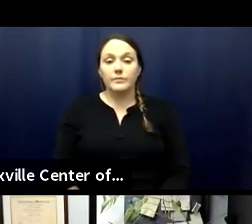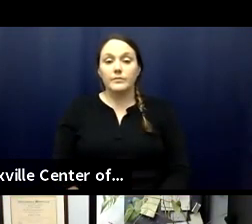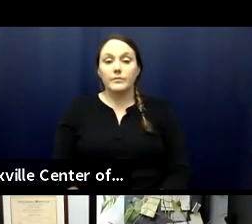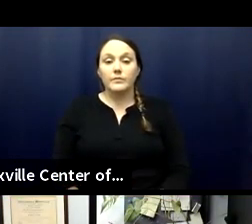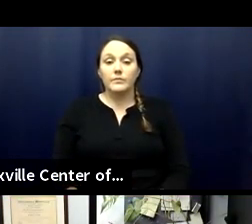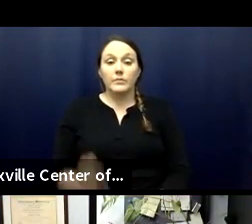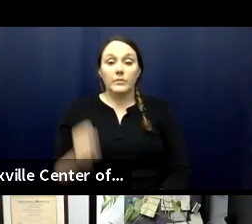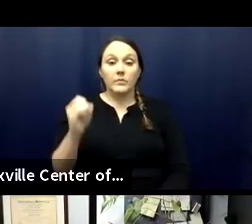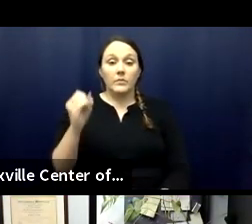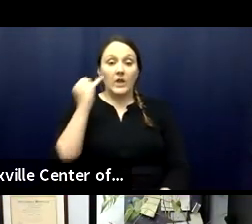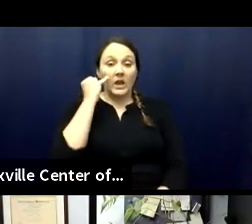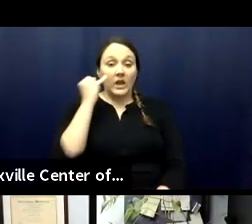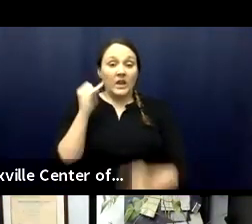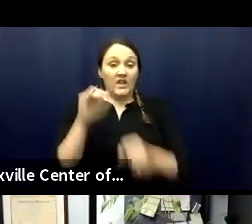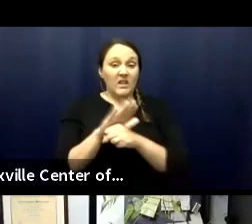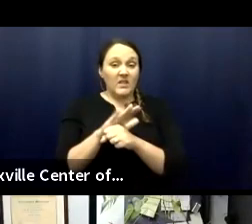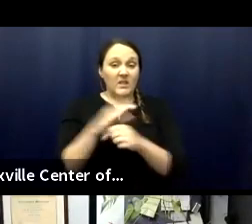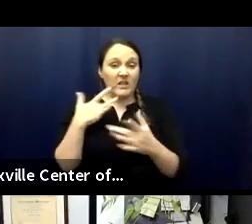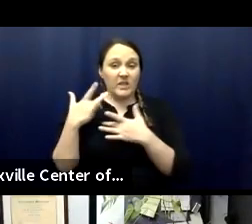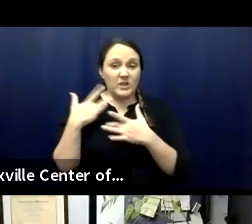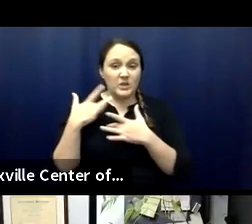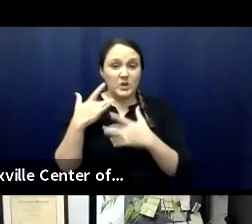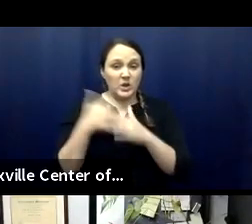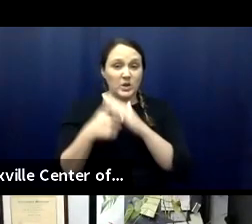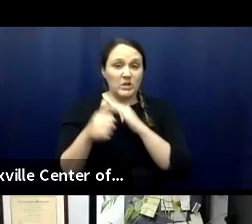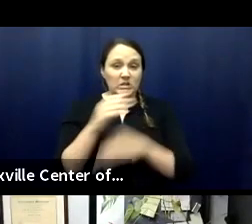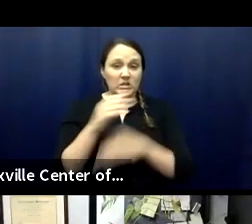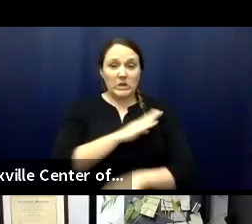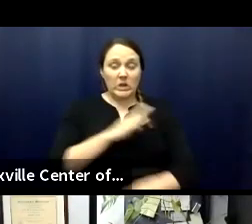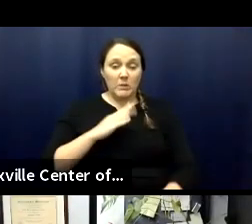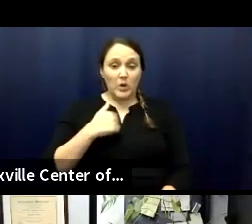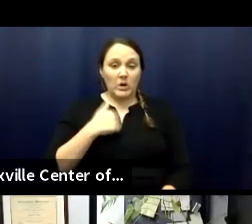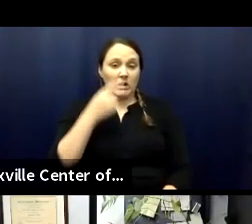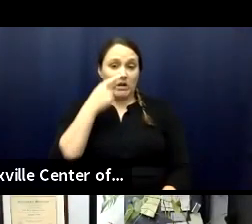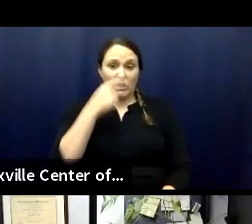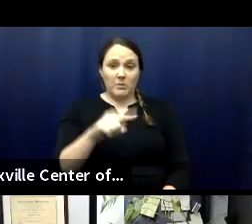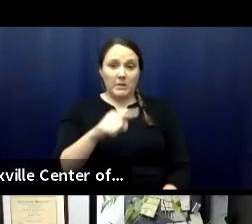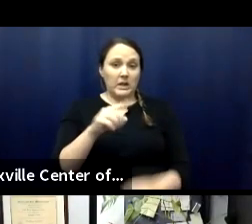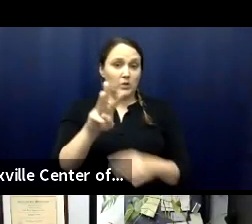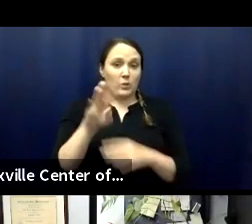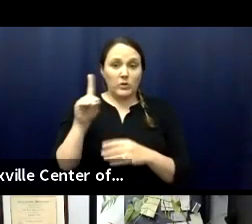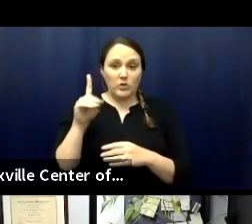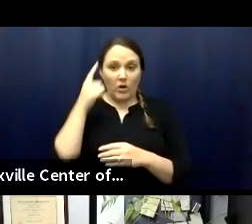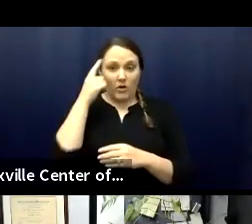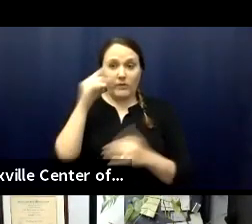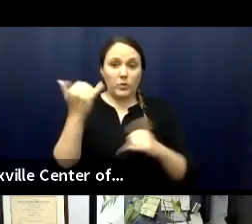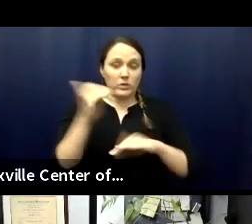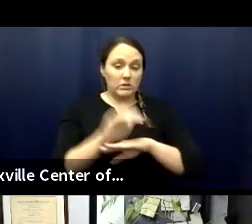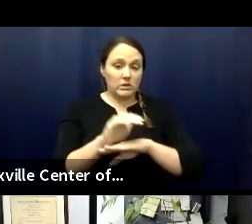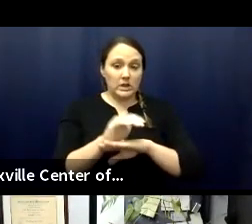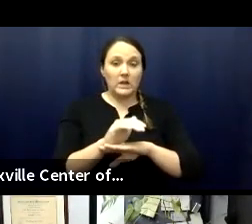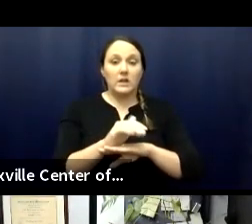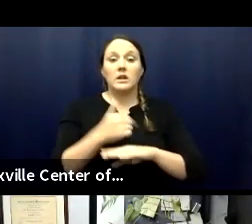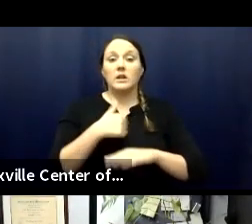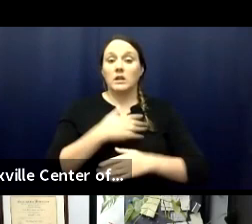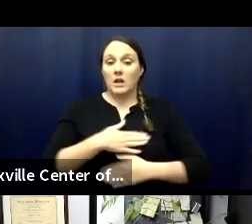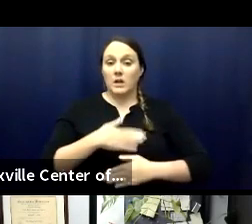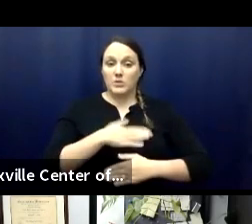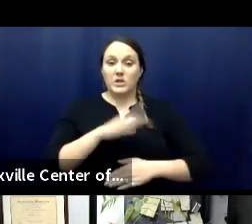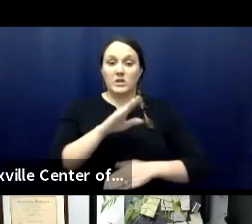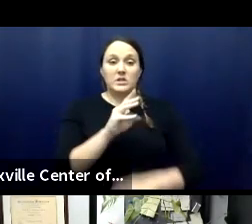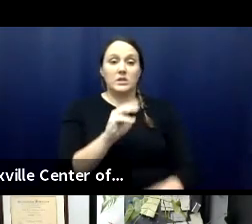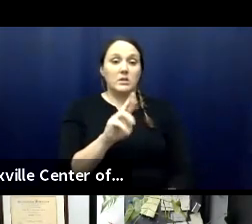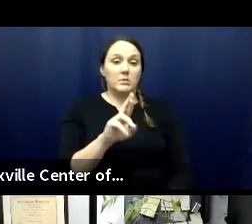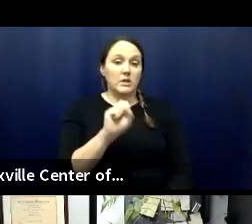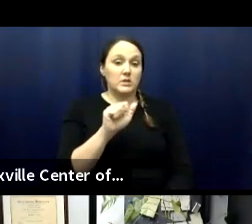So if there's enough concern of the board, I don't mind withdrawing it from tonight. I very much appreciate Mr. Sanders' efforts